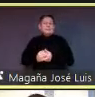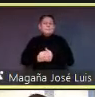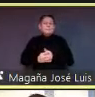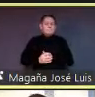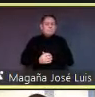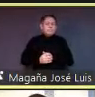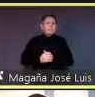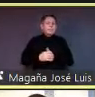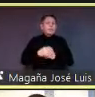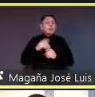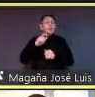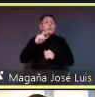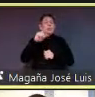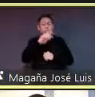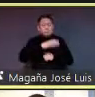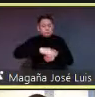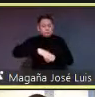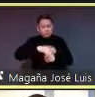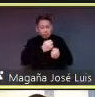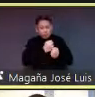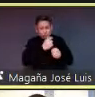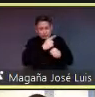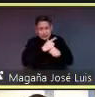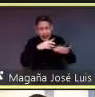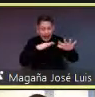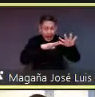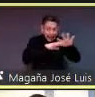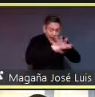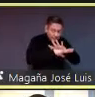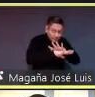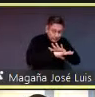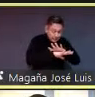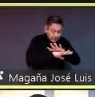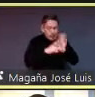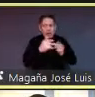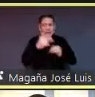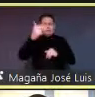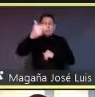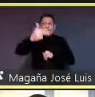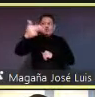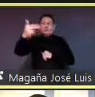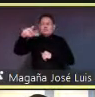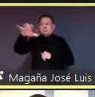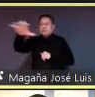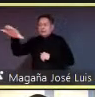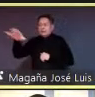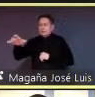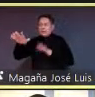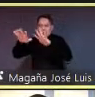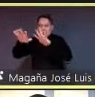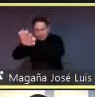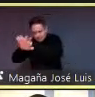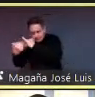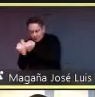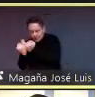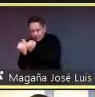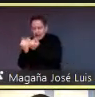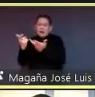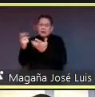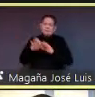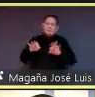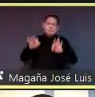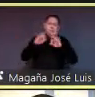constant, they are growing, and this also has an impact and puts pressure on the health needs and the needs for